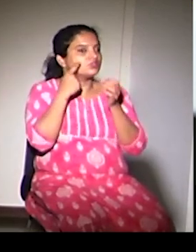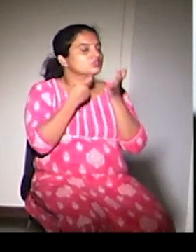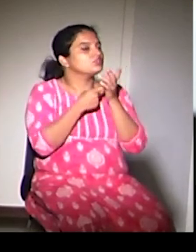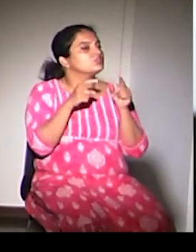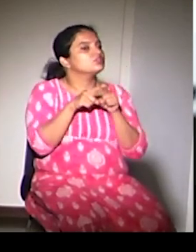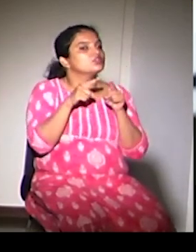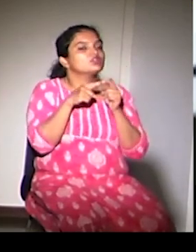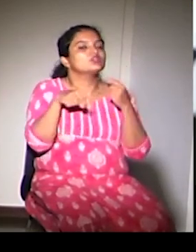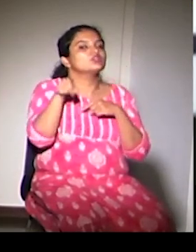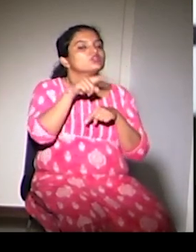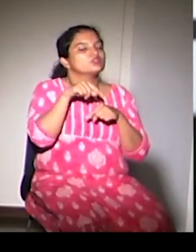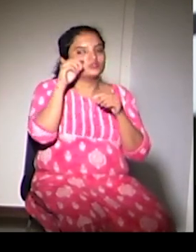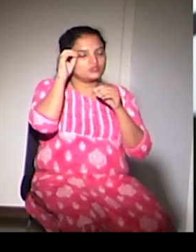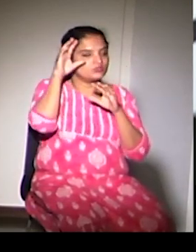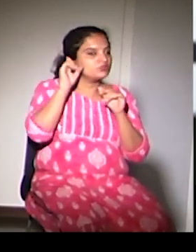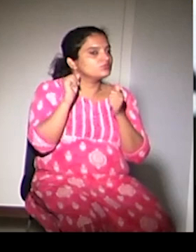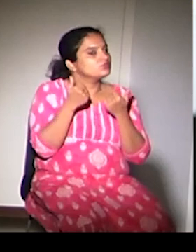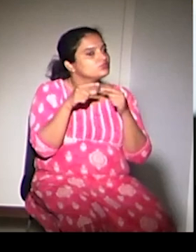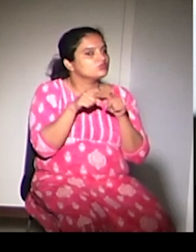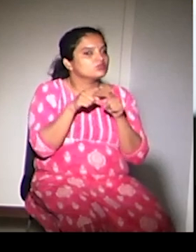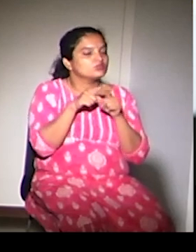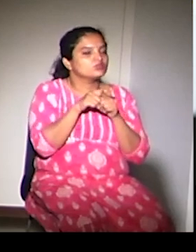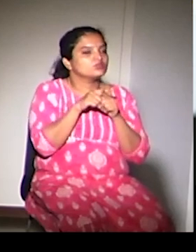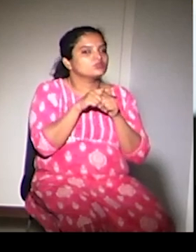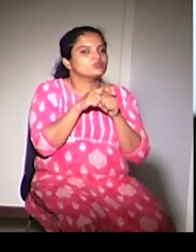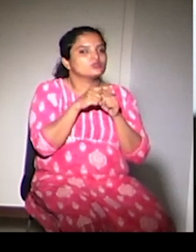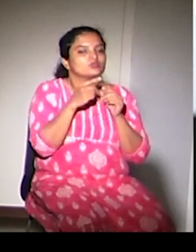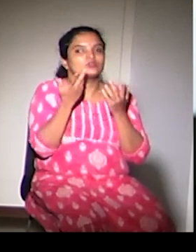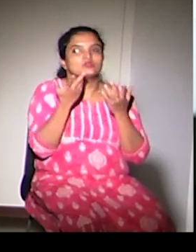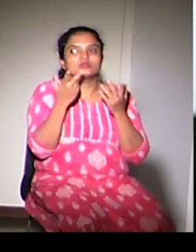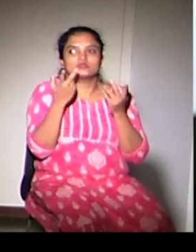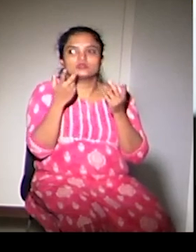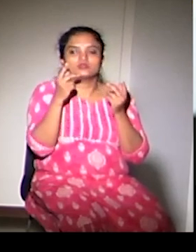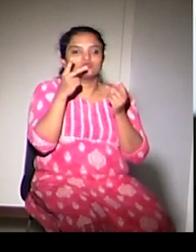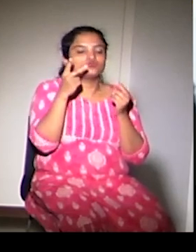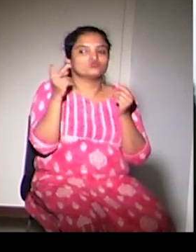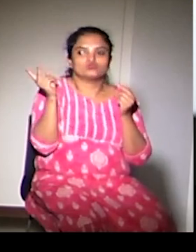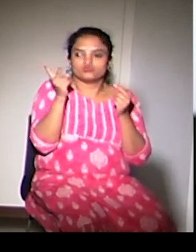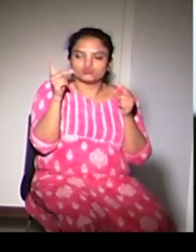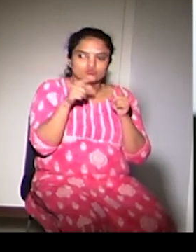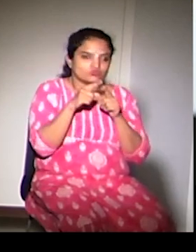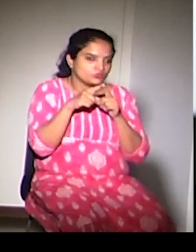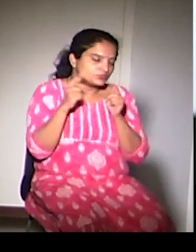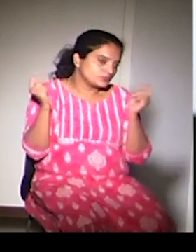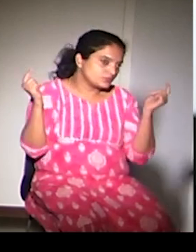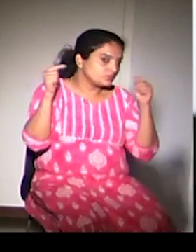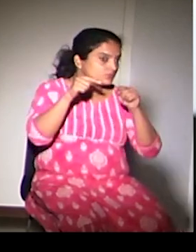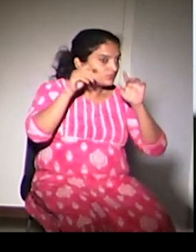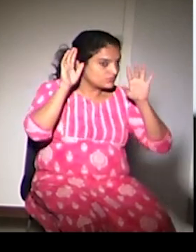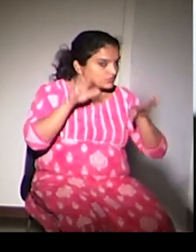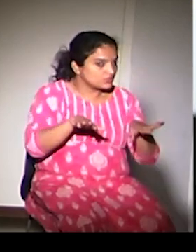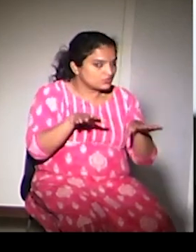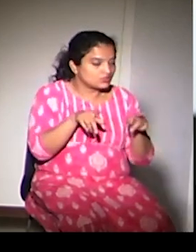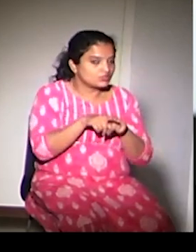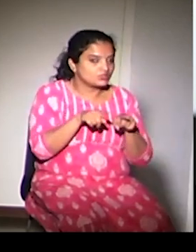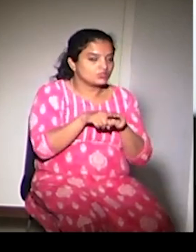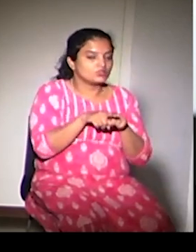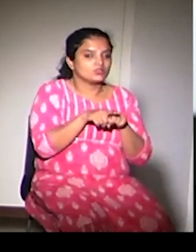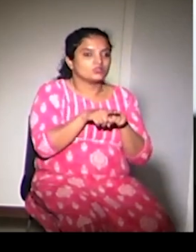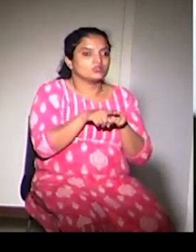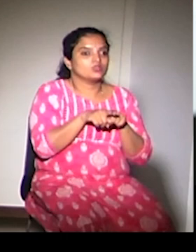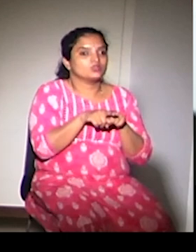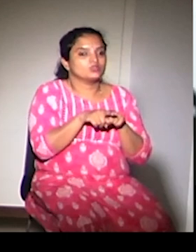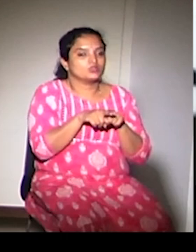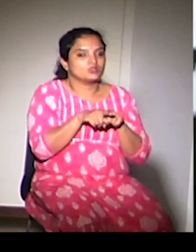you can just imagine streams of pilgrims coming to see the tomb, brushing past, and it made perfectly good